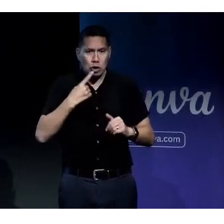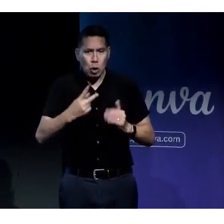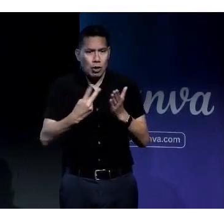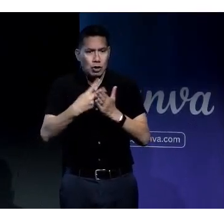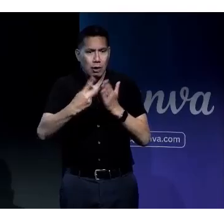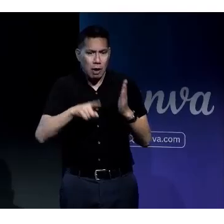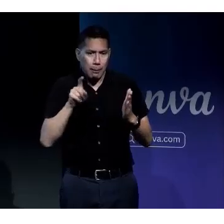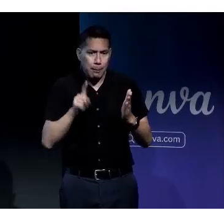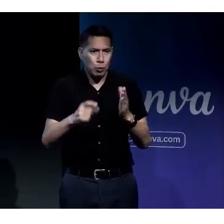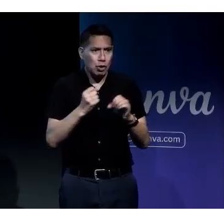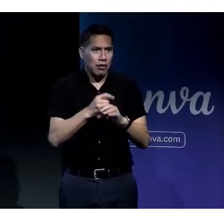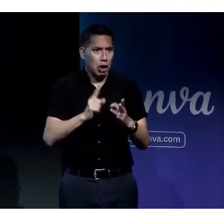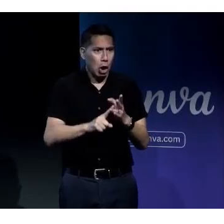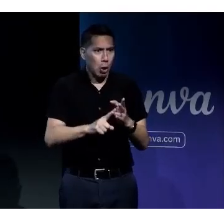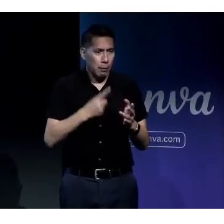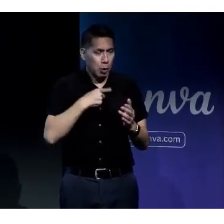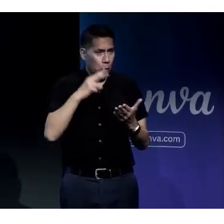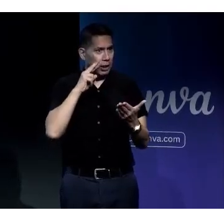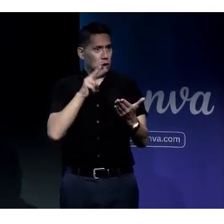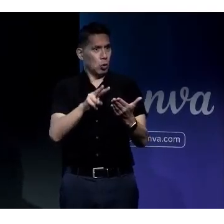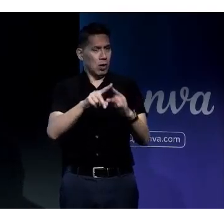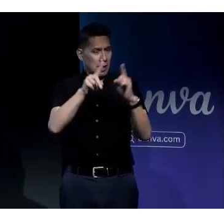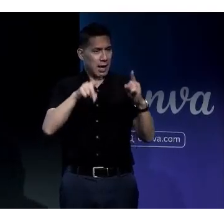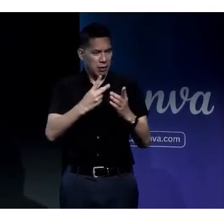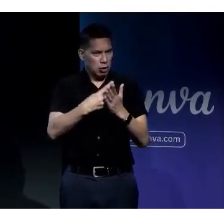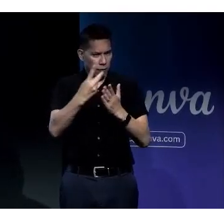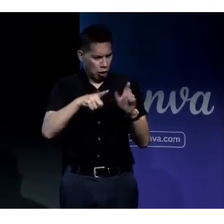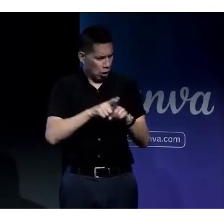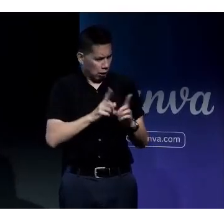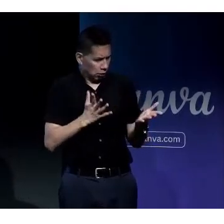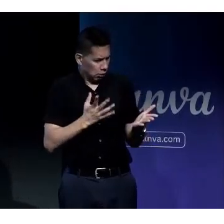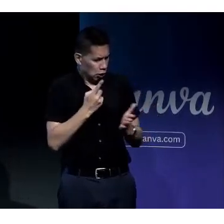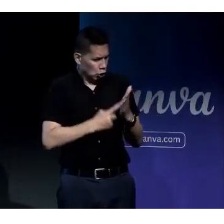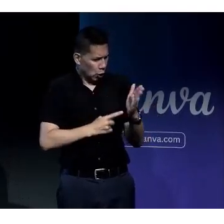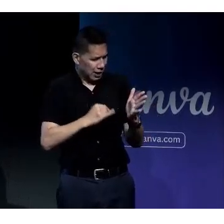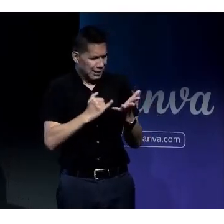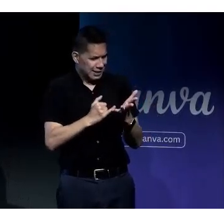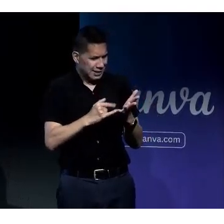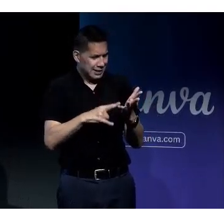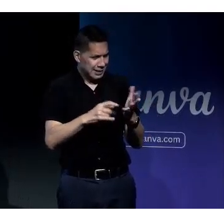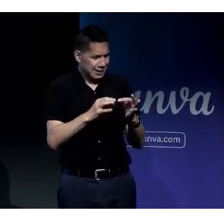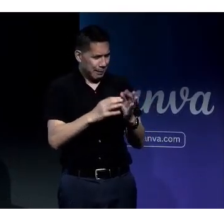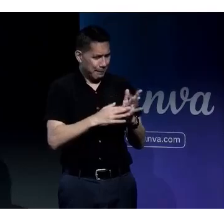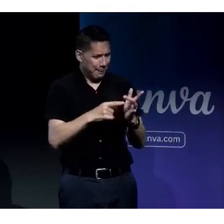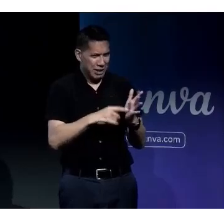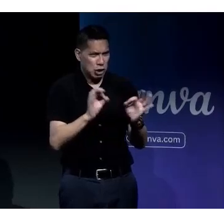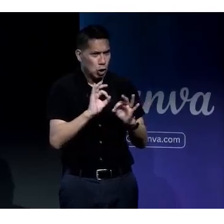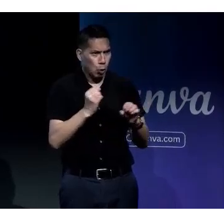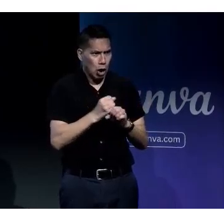on what they saw on the screen, and their software is like, mate, there's only a submit button here. I don't know what you're talking about.